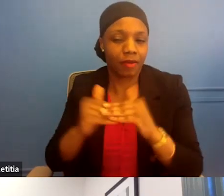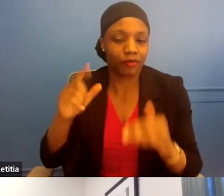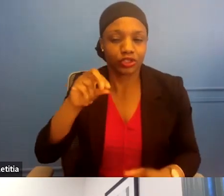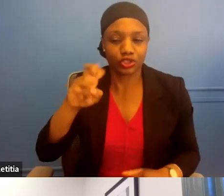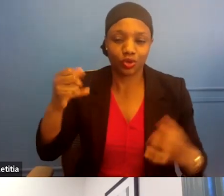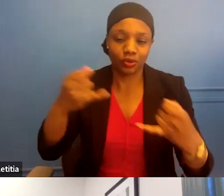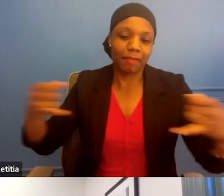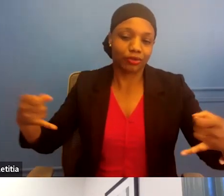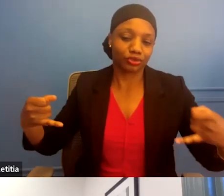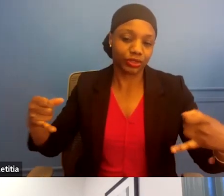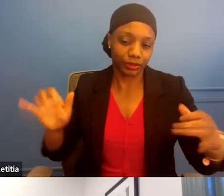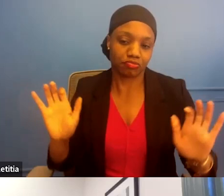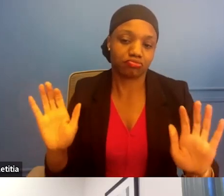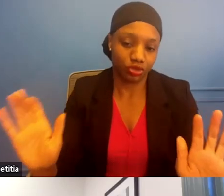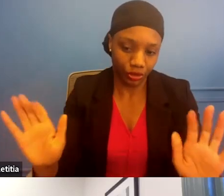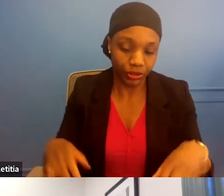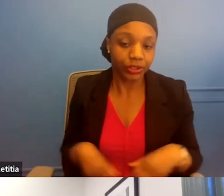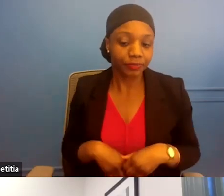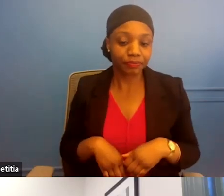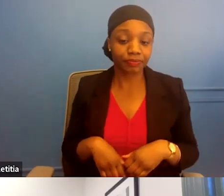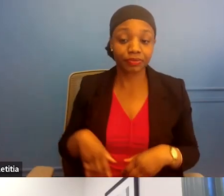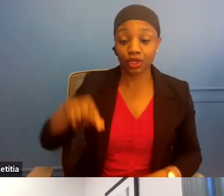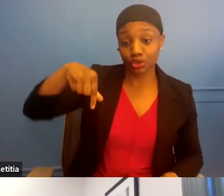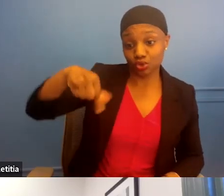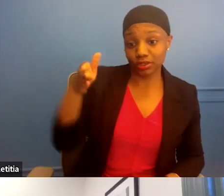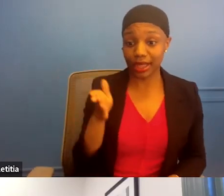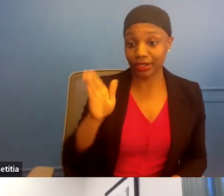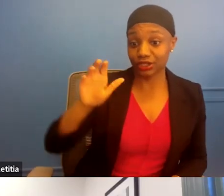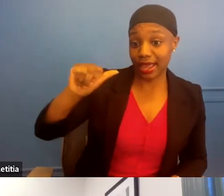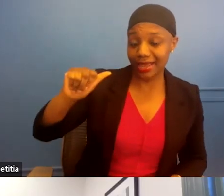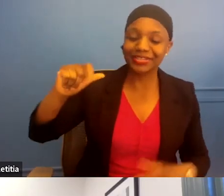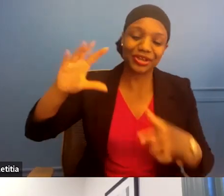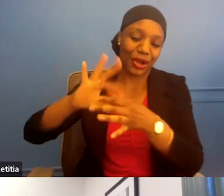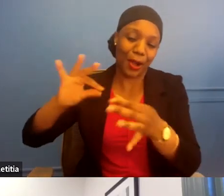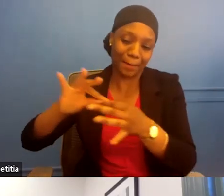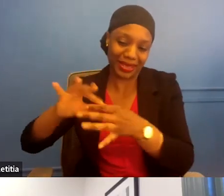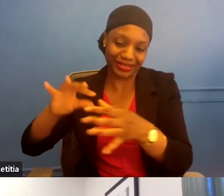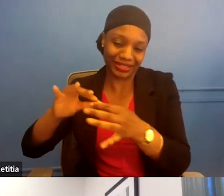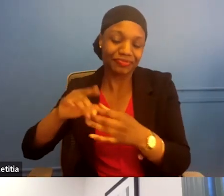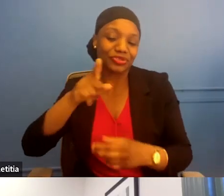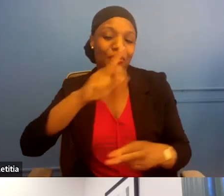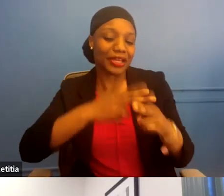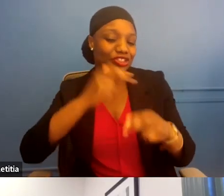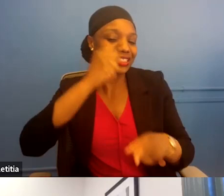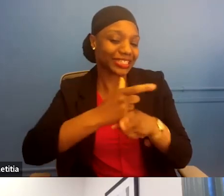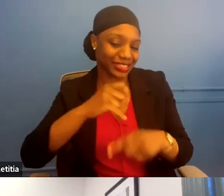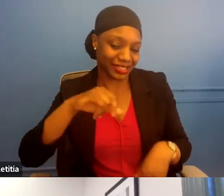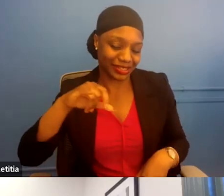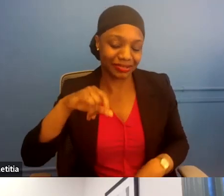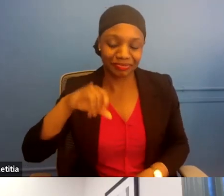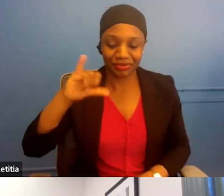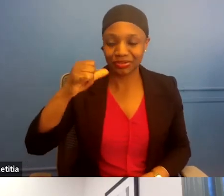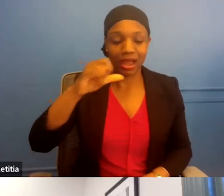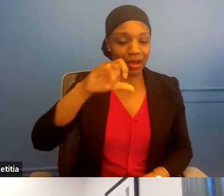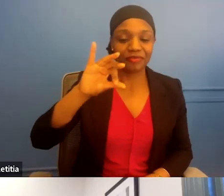we have a comment in our Q&A, which is not a question, but I want to share it since you mentioned your sister, Farah. It says, just a comment.